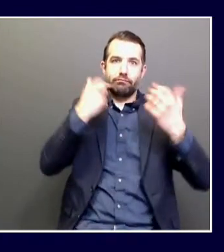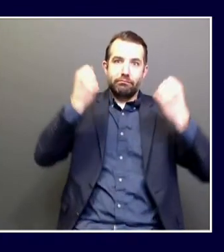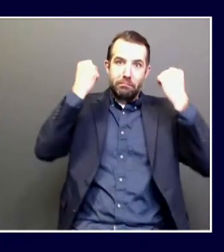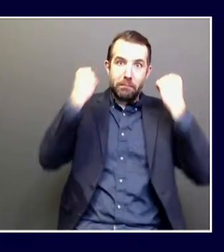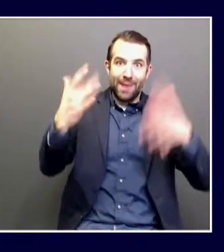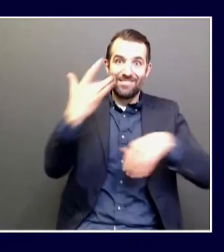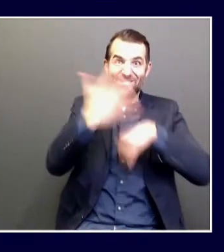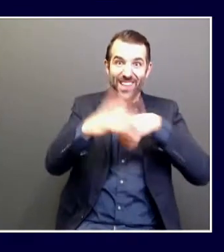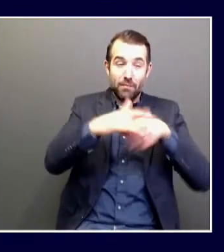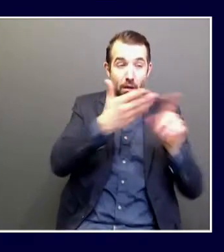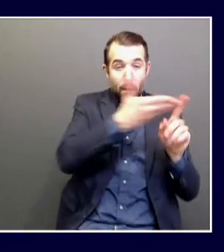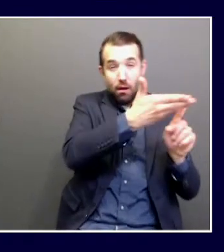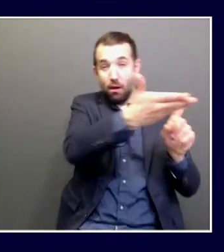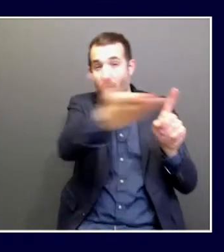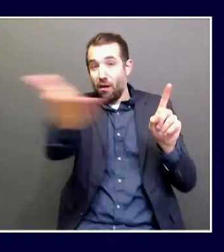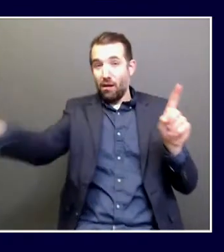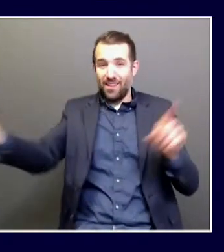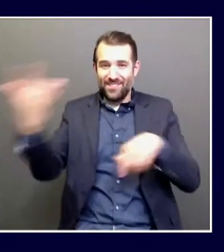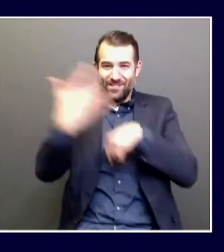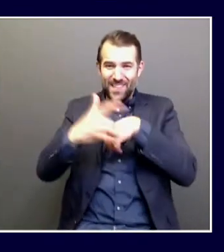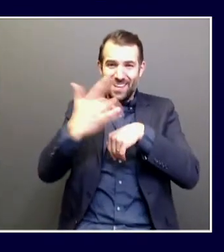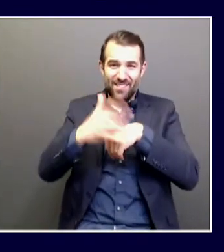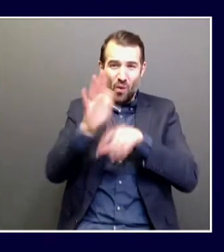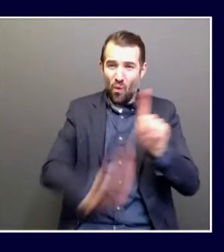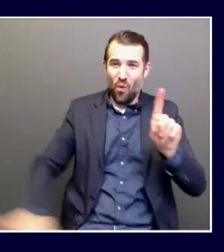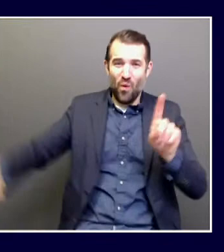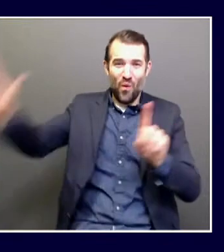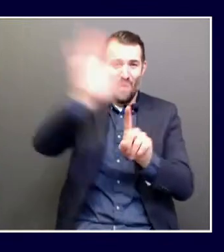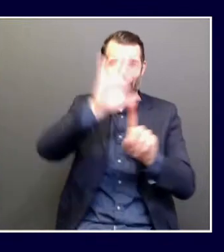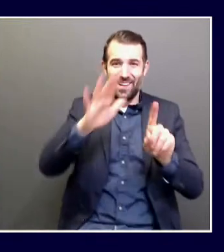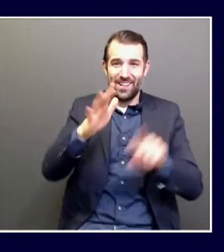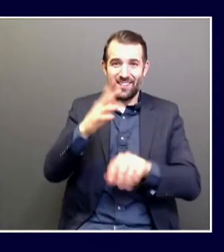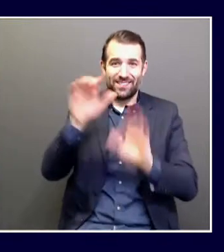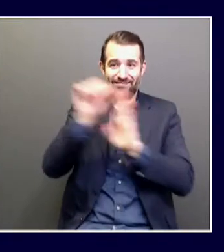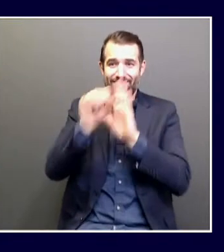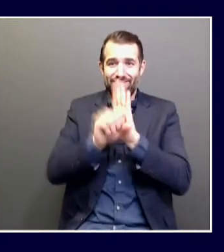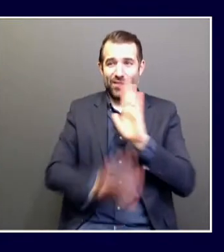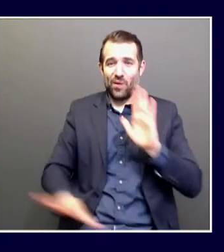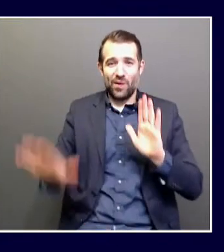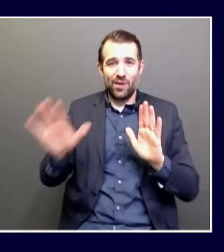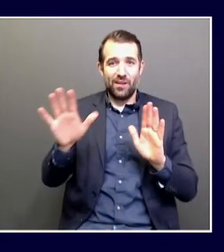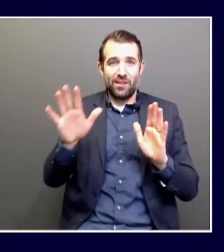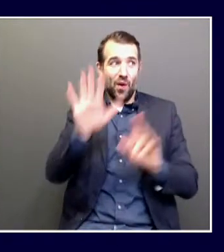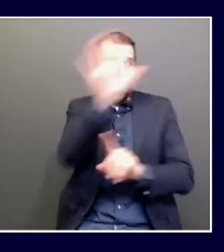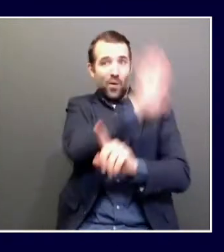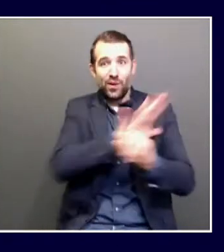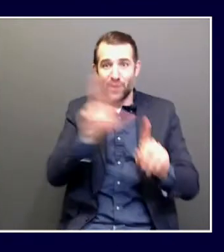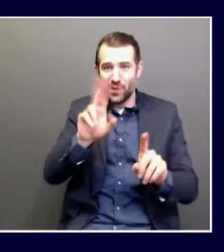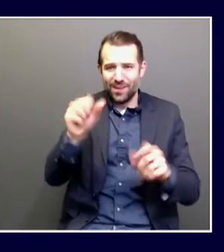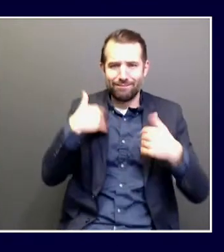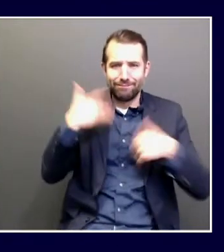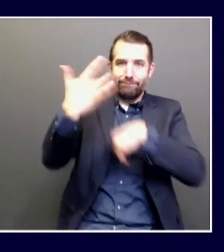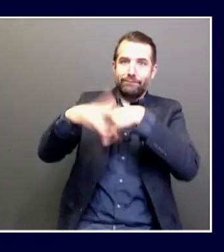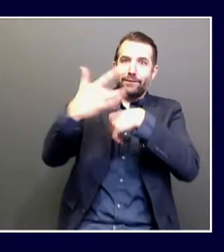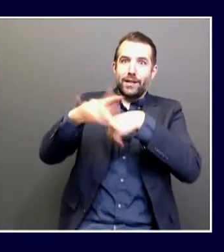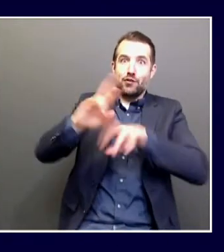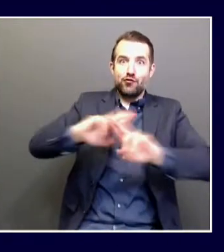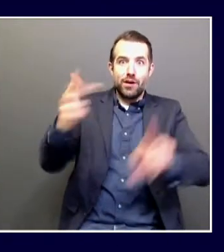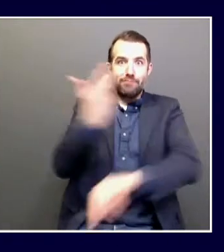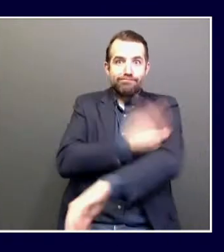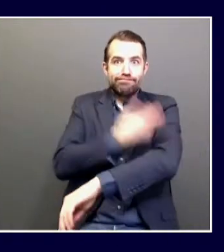They're available in every corner of virtually every state, if not every state in the country, including Maine. They